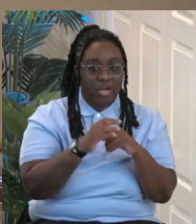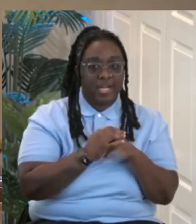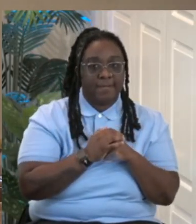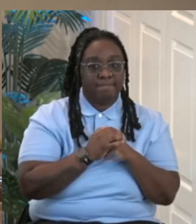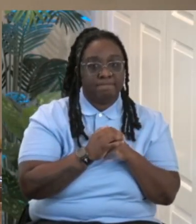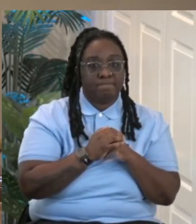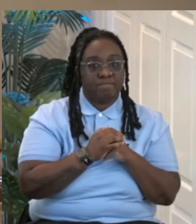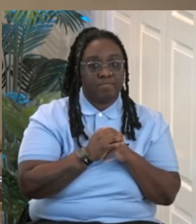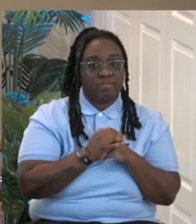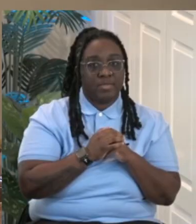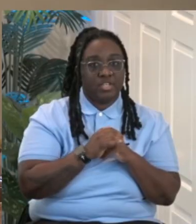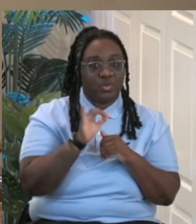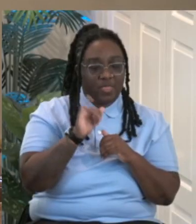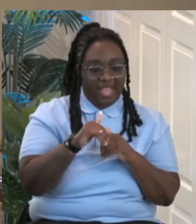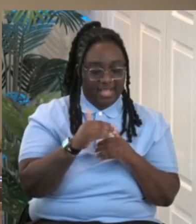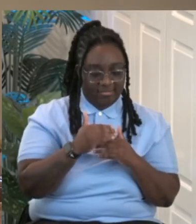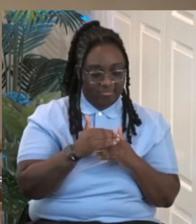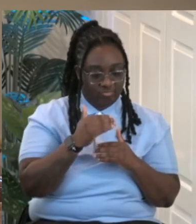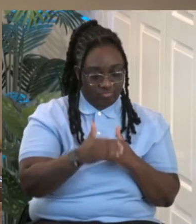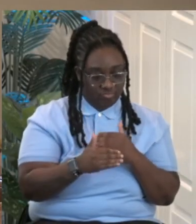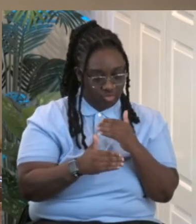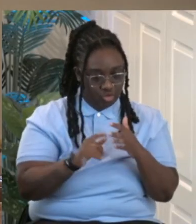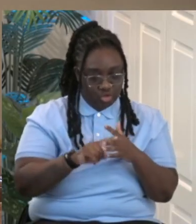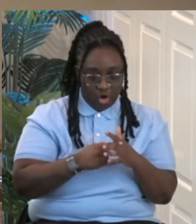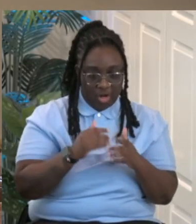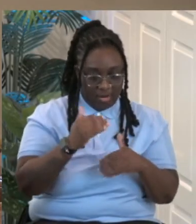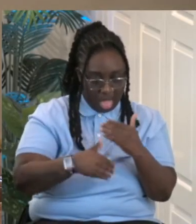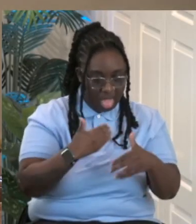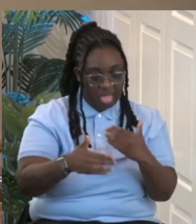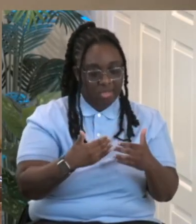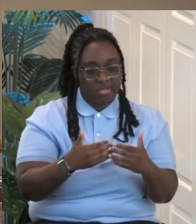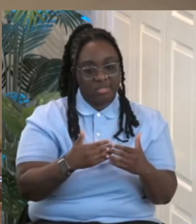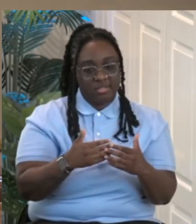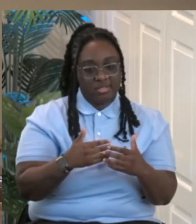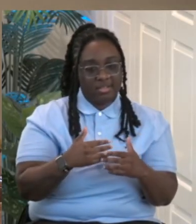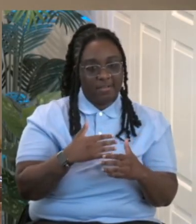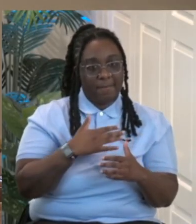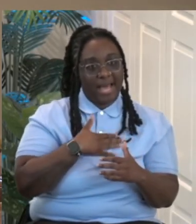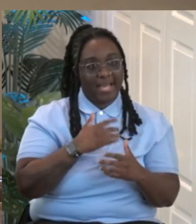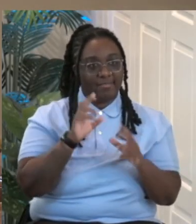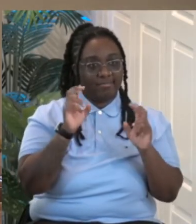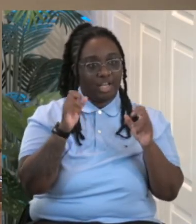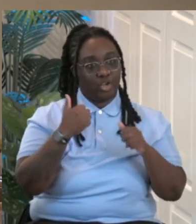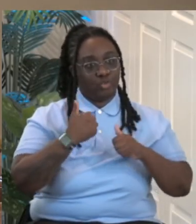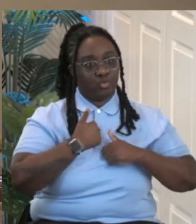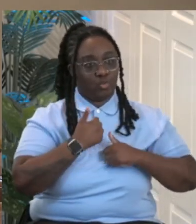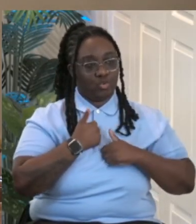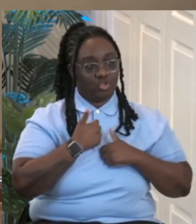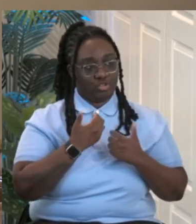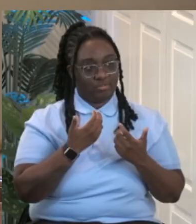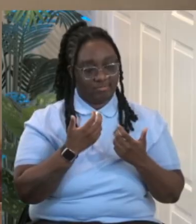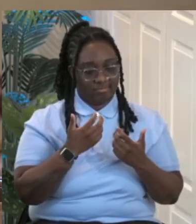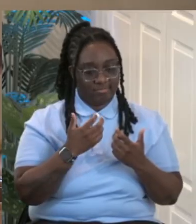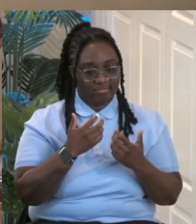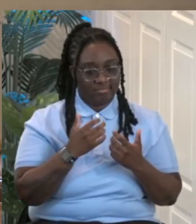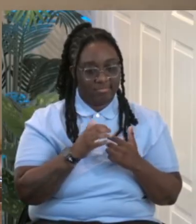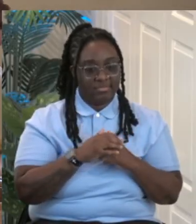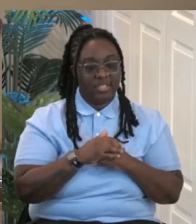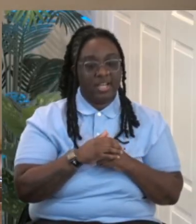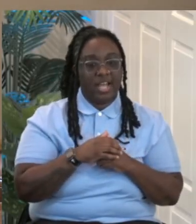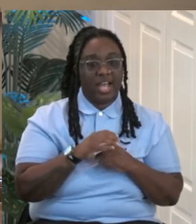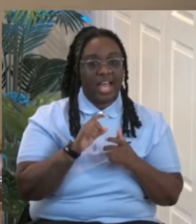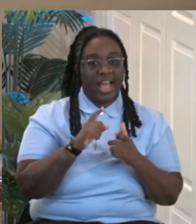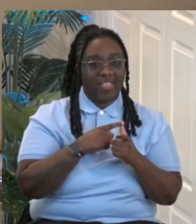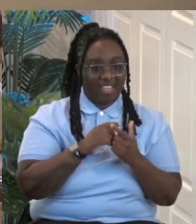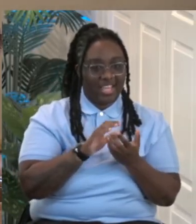my sojourn, so to speak. I finished seminary, and I got a master's in social work because I